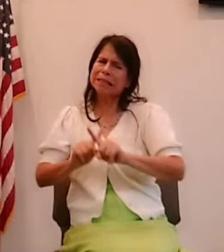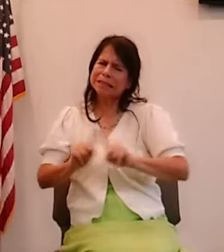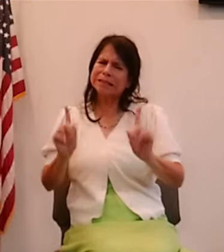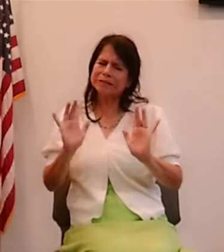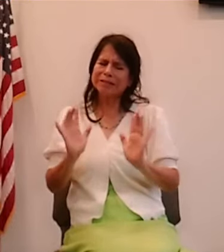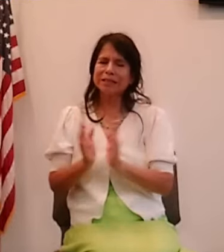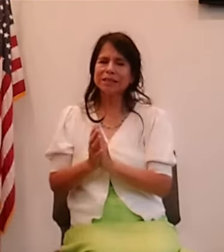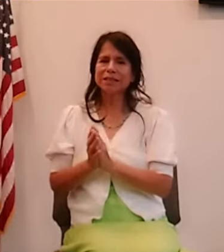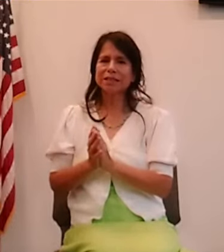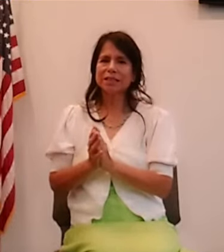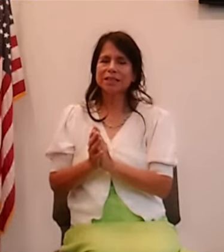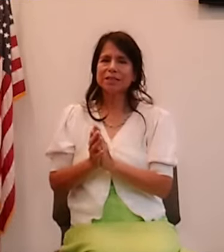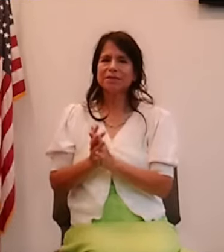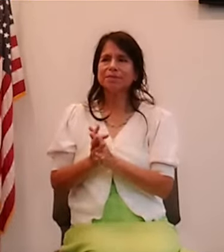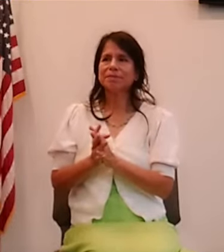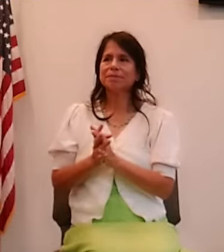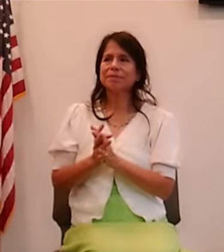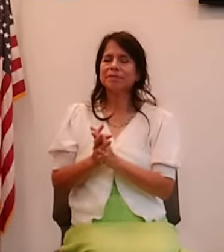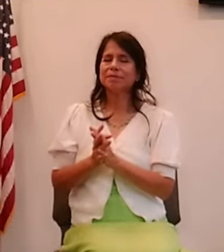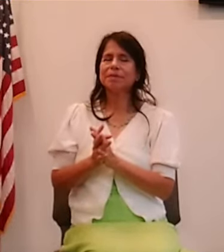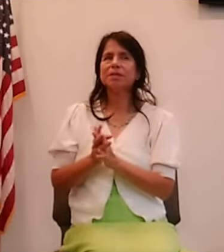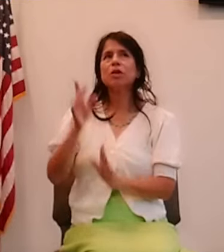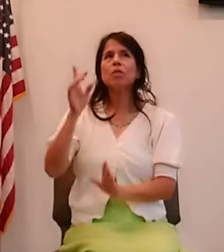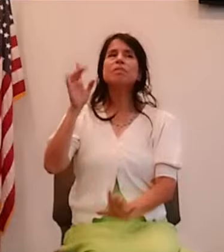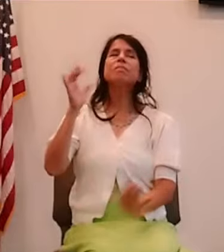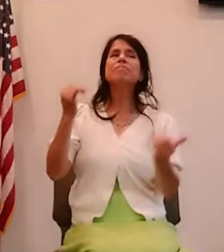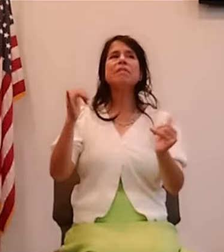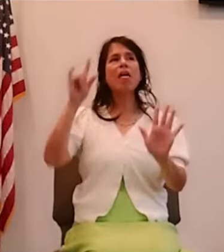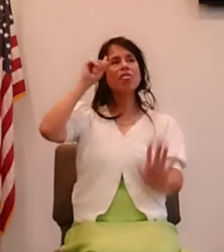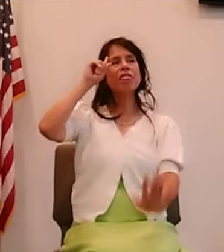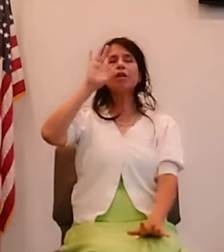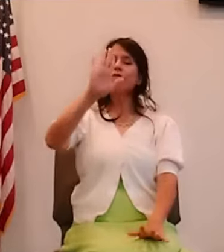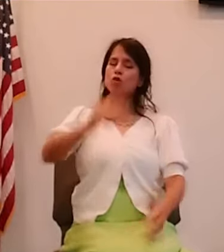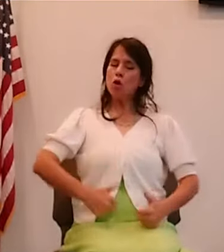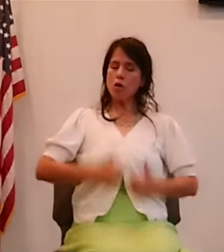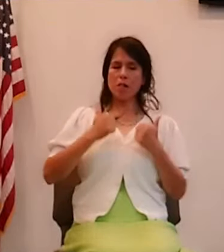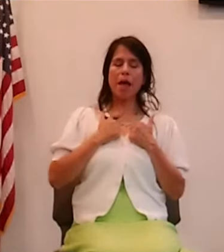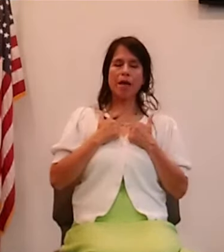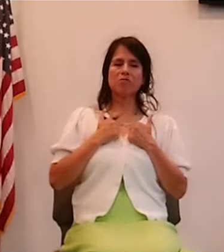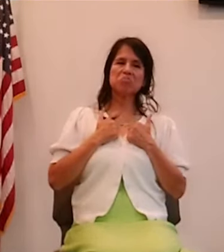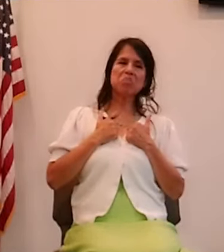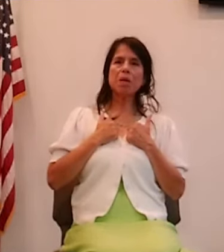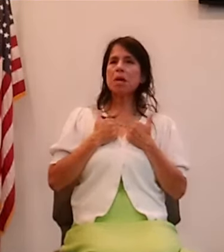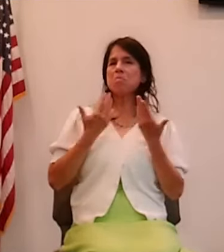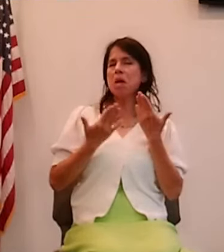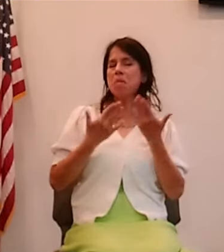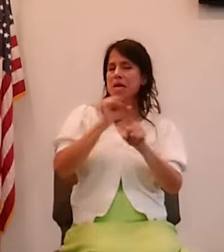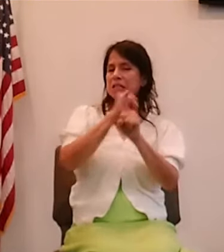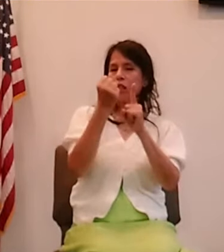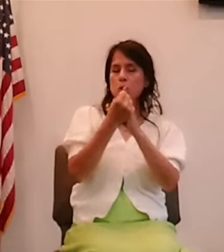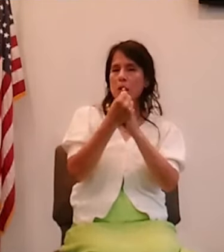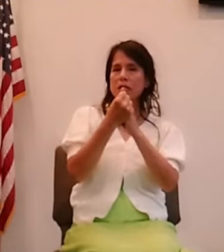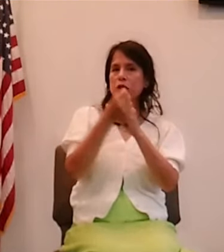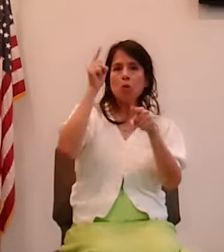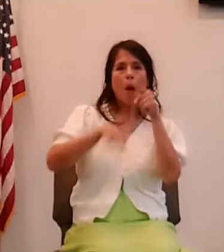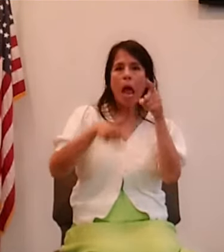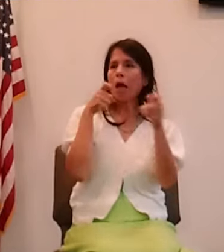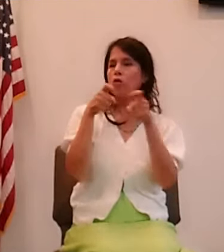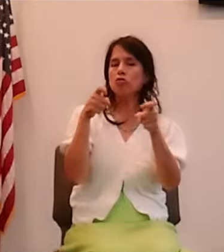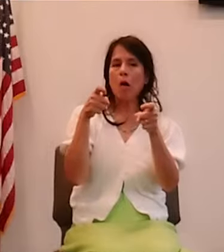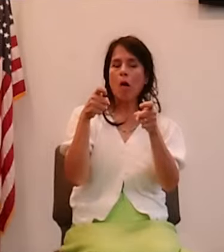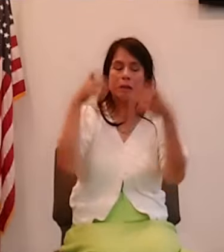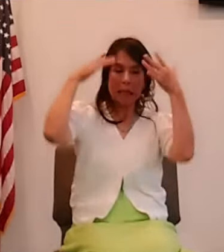Think of a situation in your life that is out of control. This is what Pastor Bill was talking about.